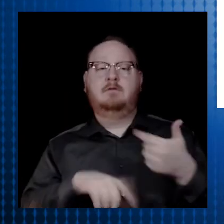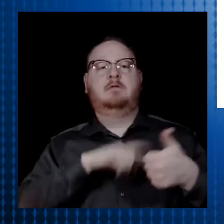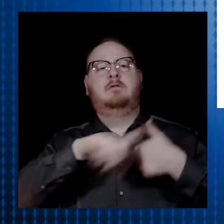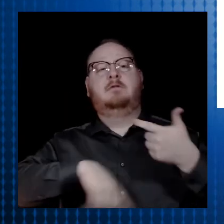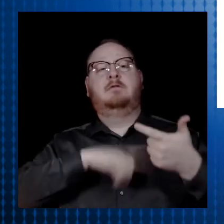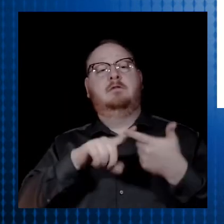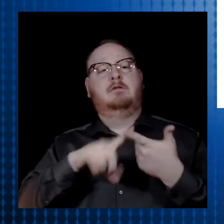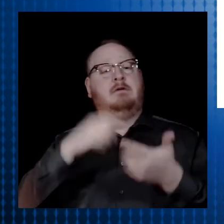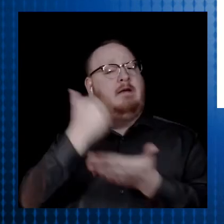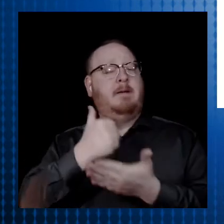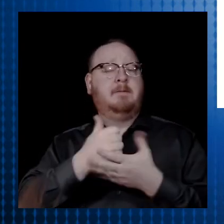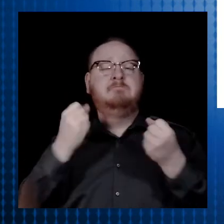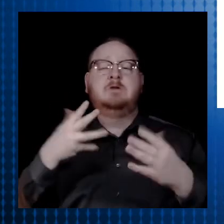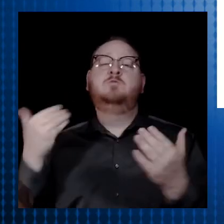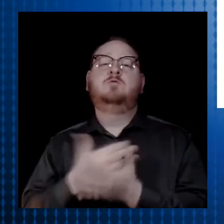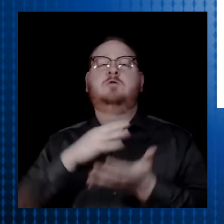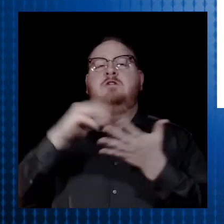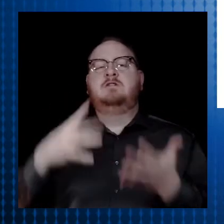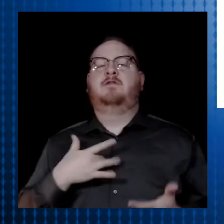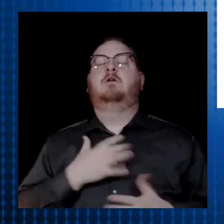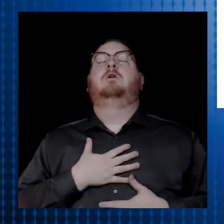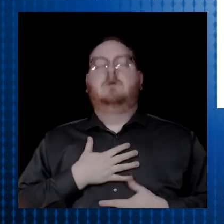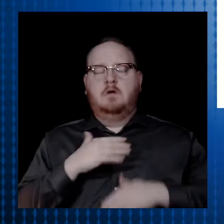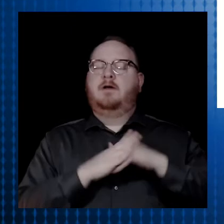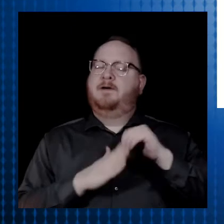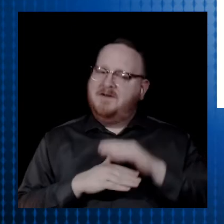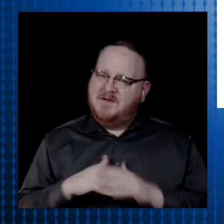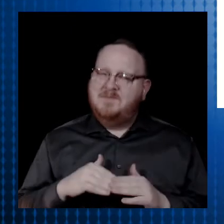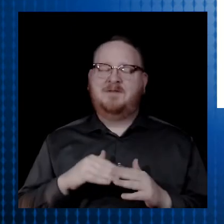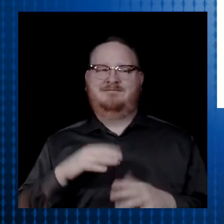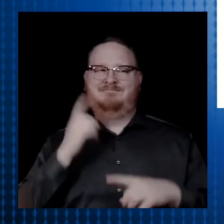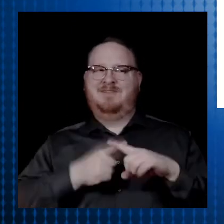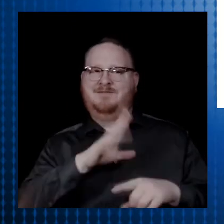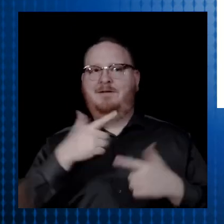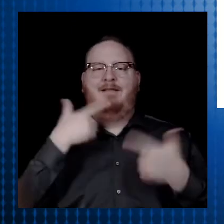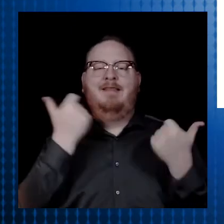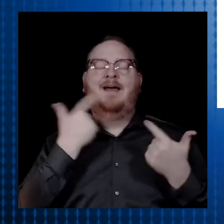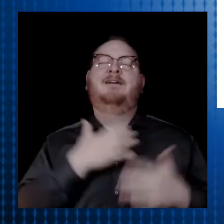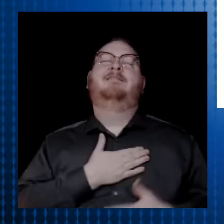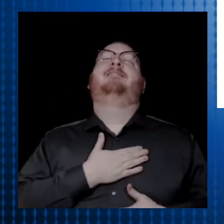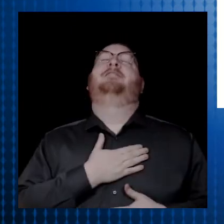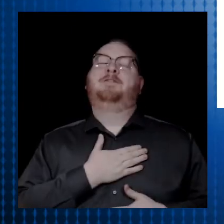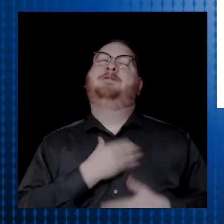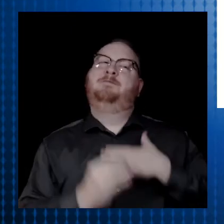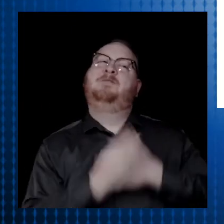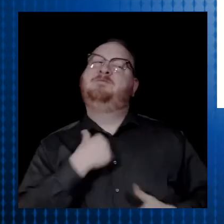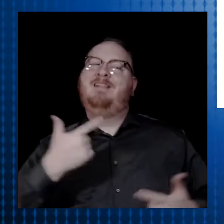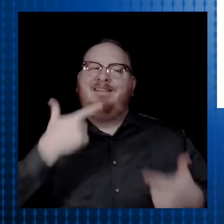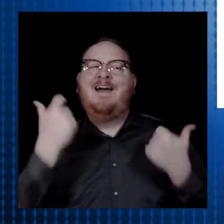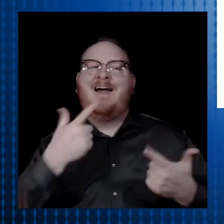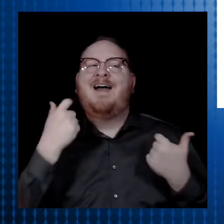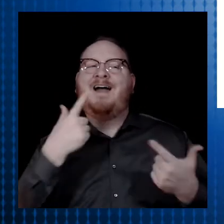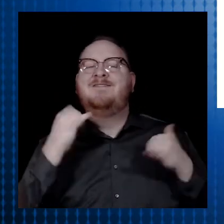new teachers feel comfortable, and she has such an infectious laugh that you can't help but laugh along with her